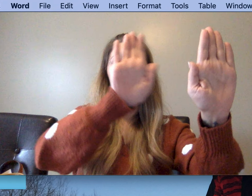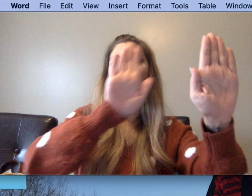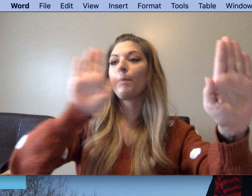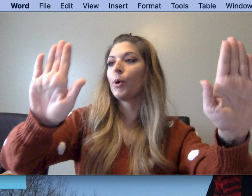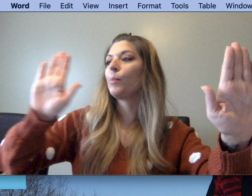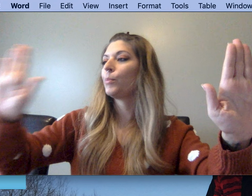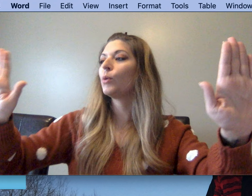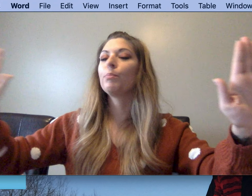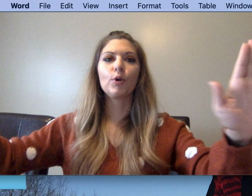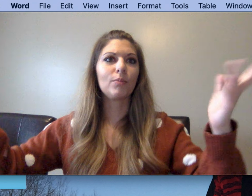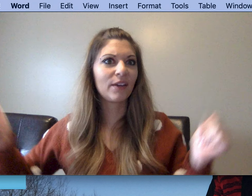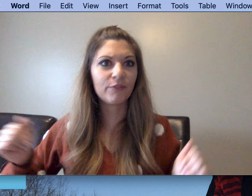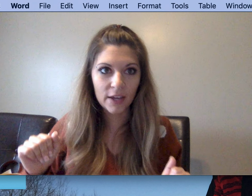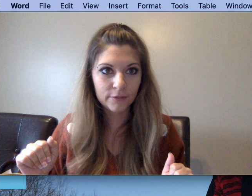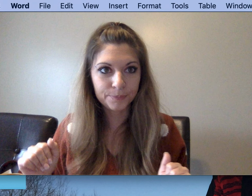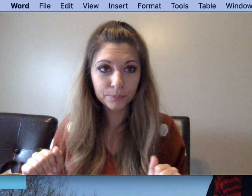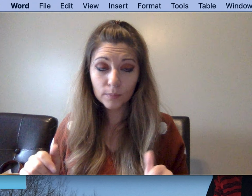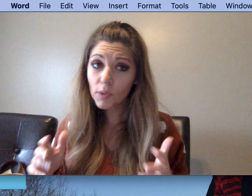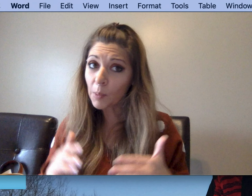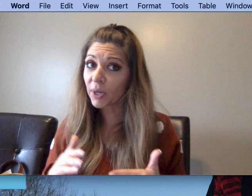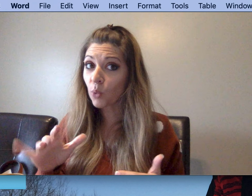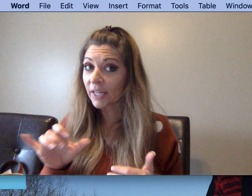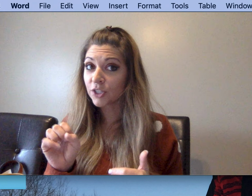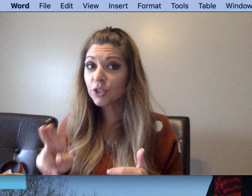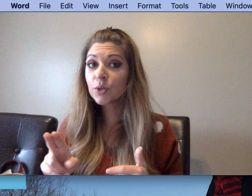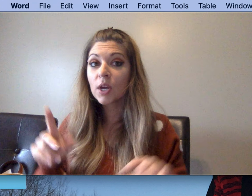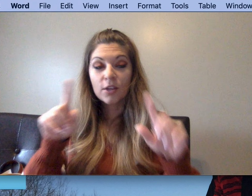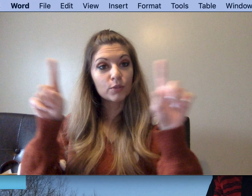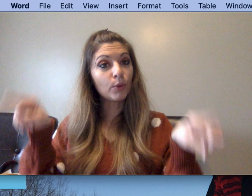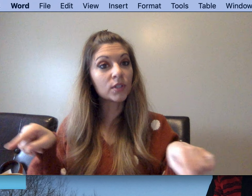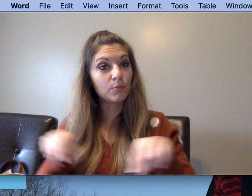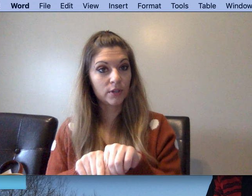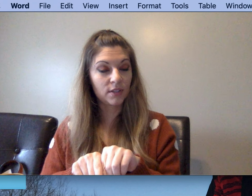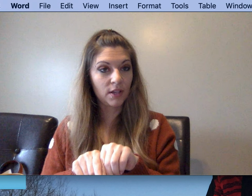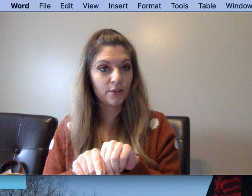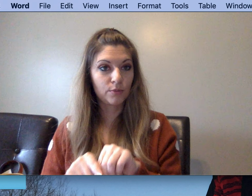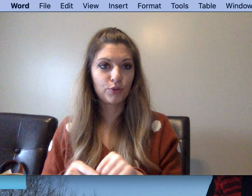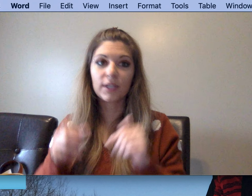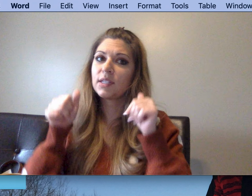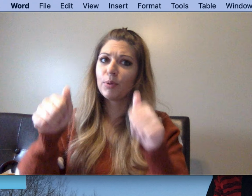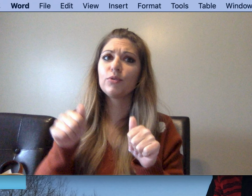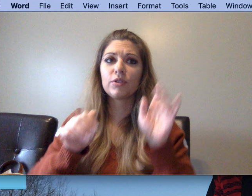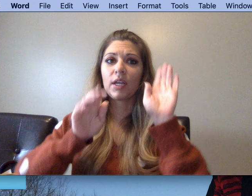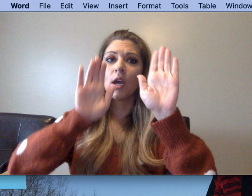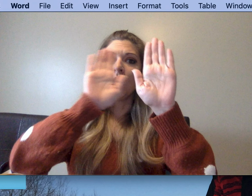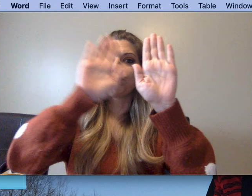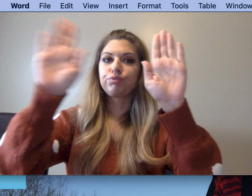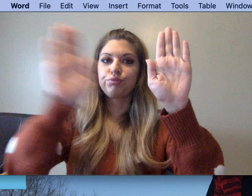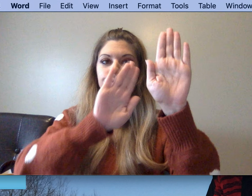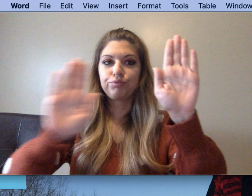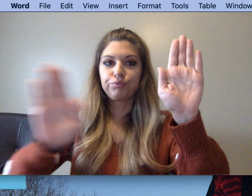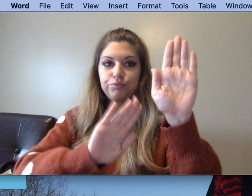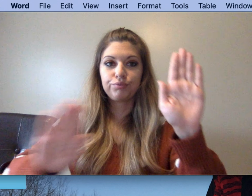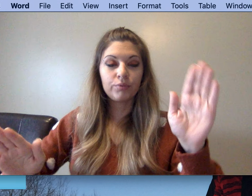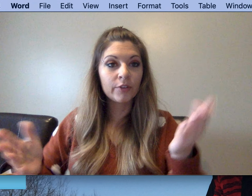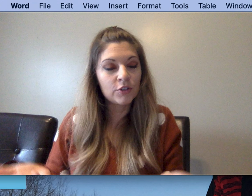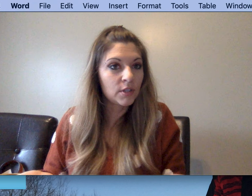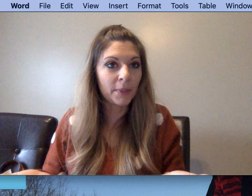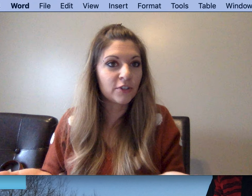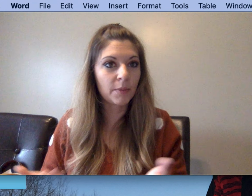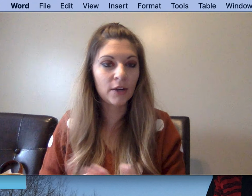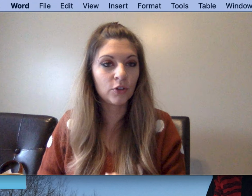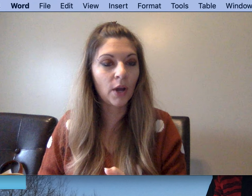boom, boom, boom, boom, boom, like 5. But at YSU, there's bulletin boards in the classroom. So I could say posters, like,